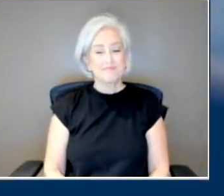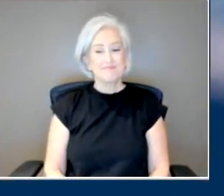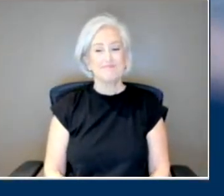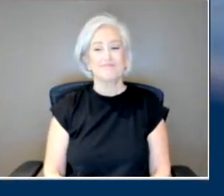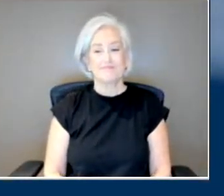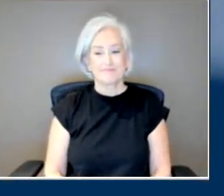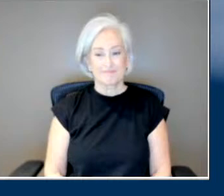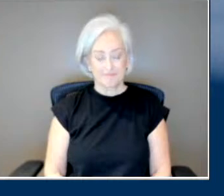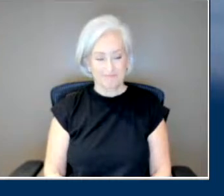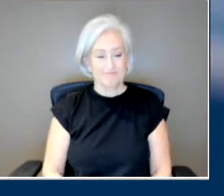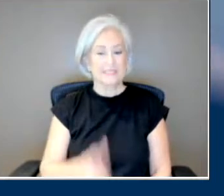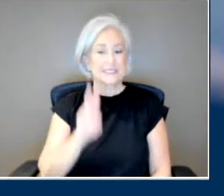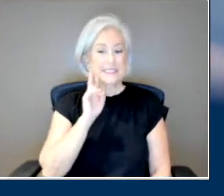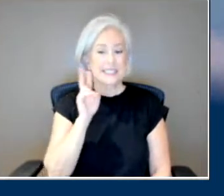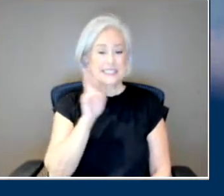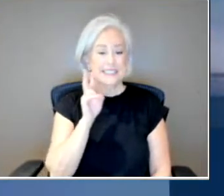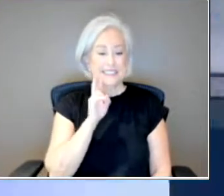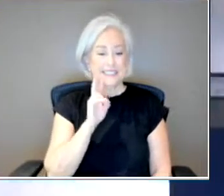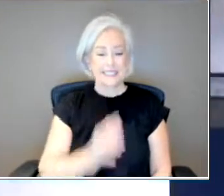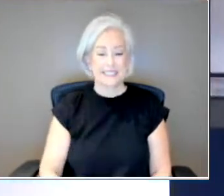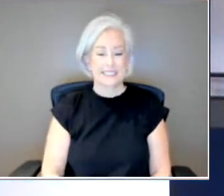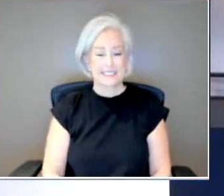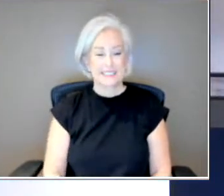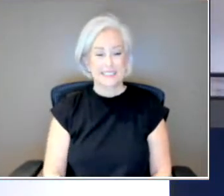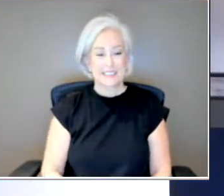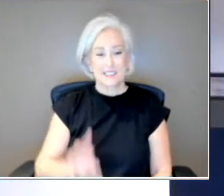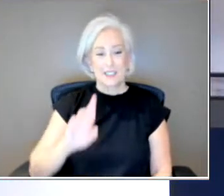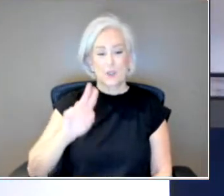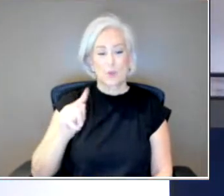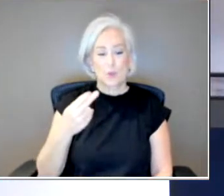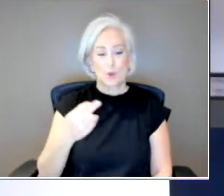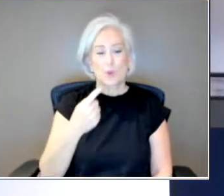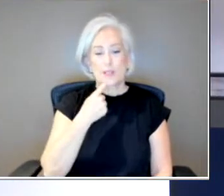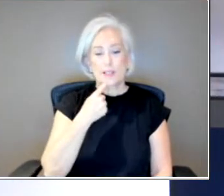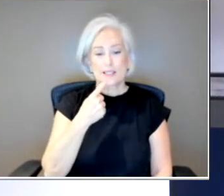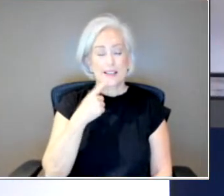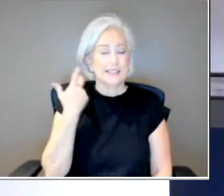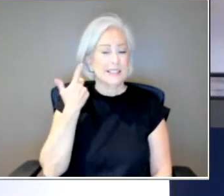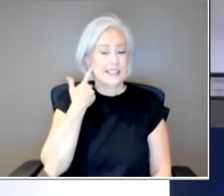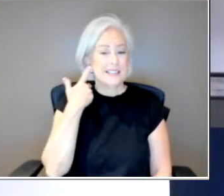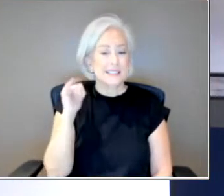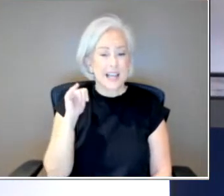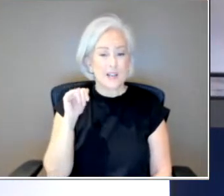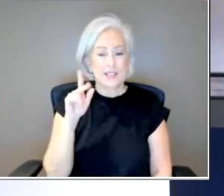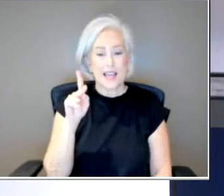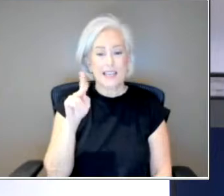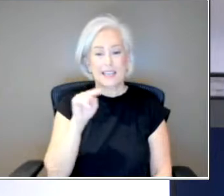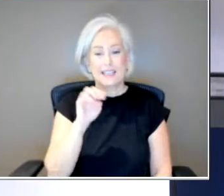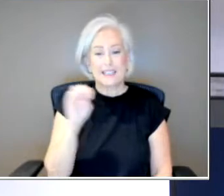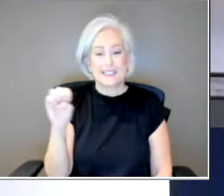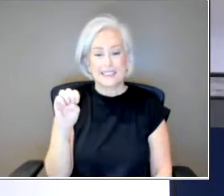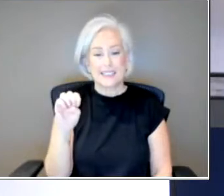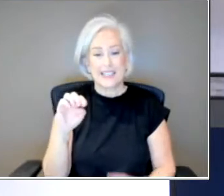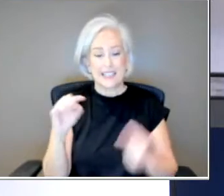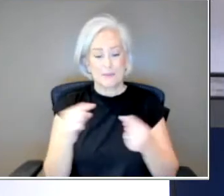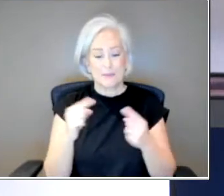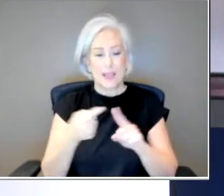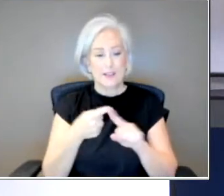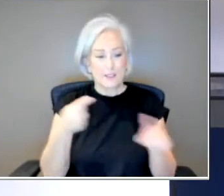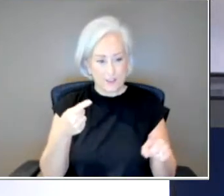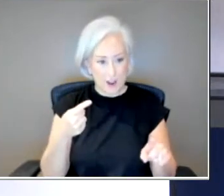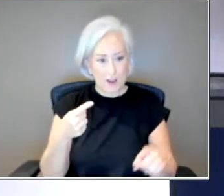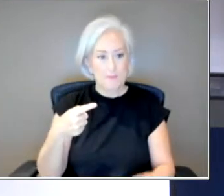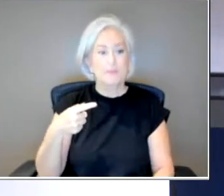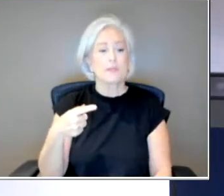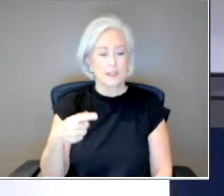Let's see. Ruth says, sounds like knee pain from psoriatic arthritis is out too. Is that correct? Yeah, so psoriatic